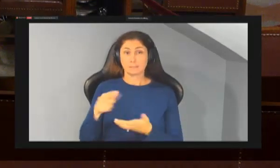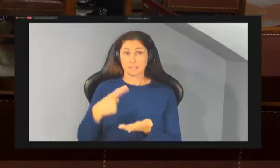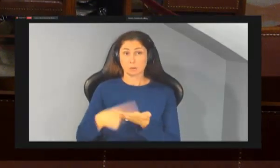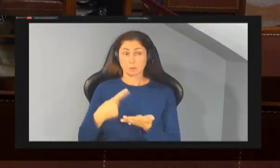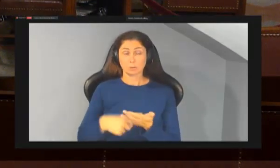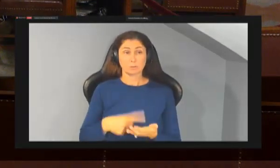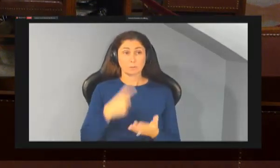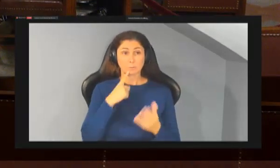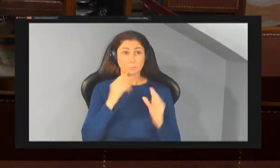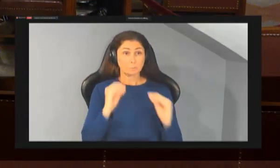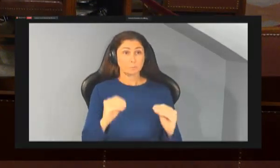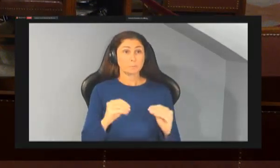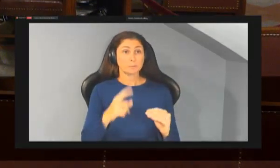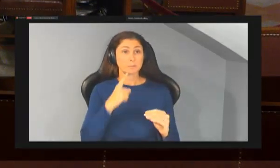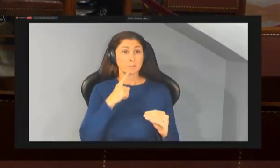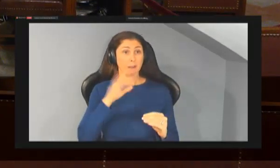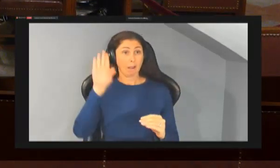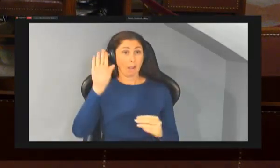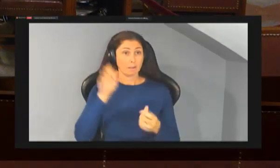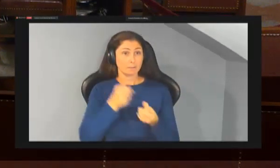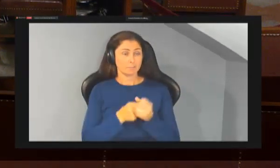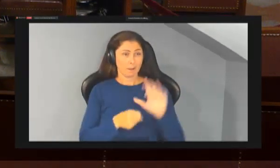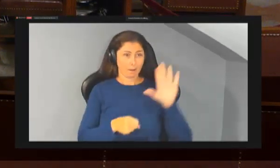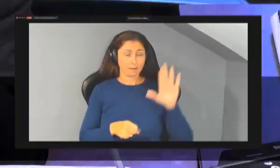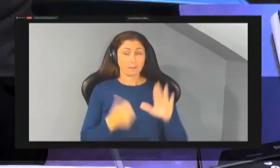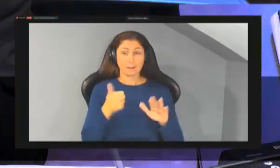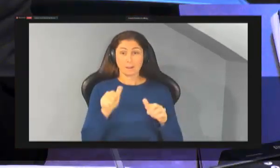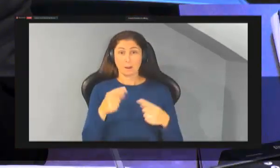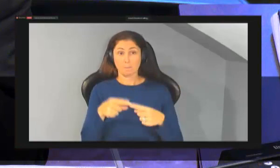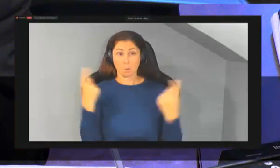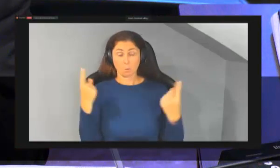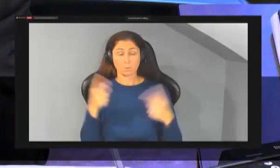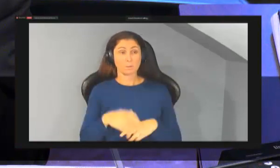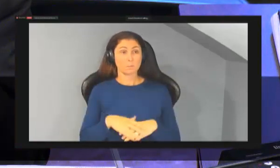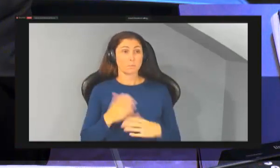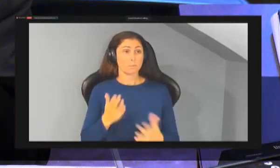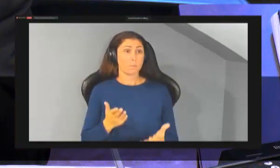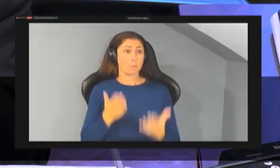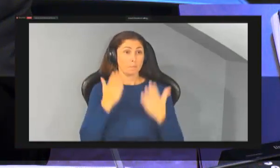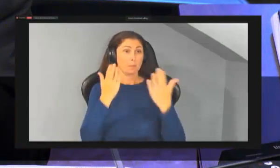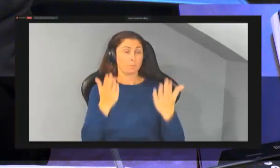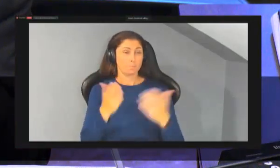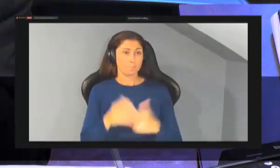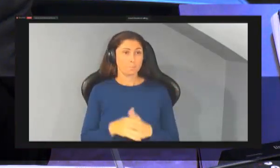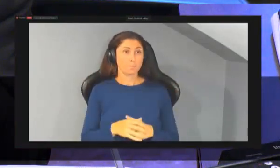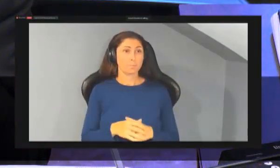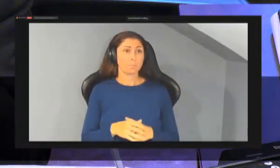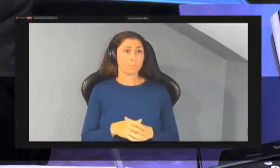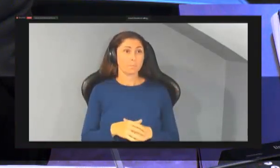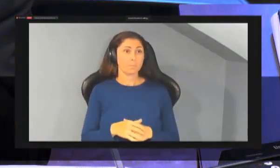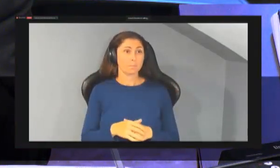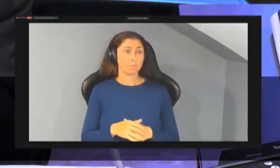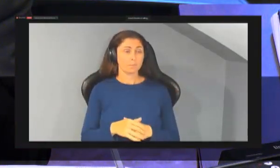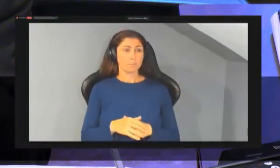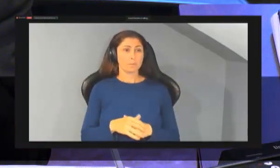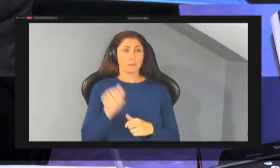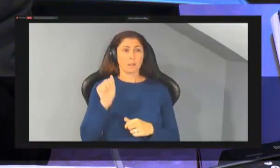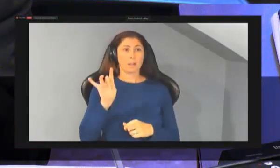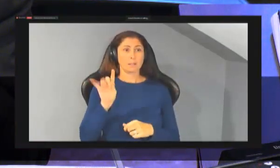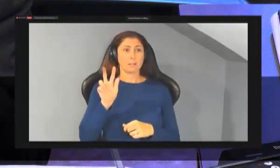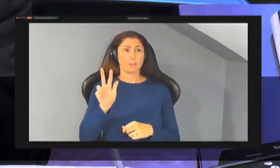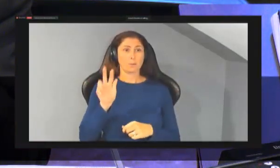none, all those in favor say aye. Aye. Any opposed? Affirmative recommendation. Can we read 1836